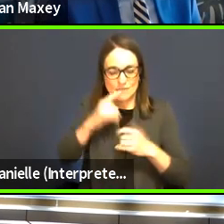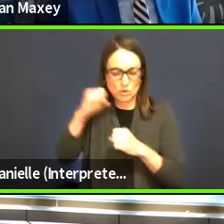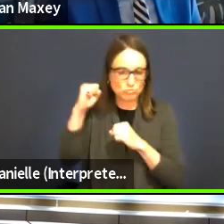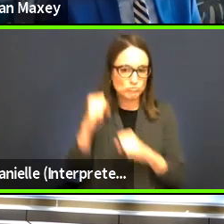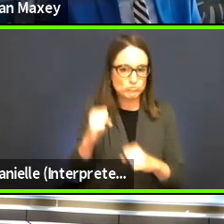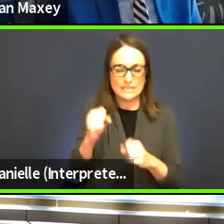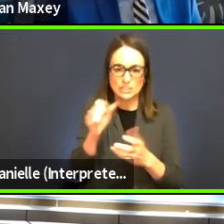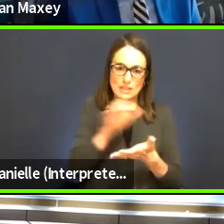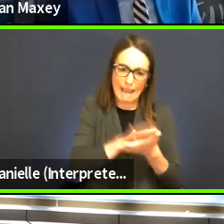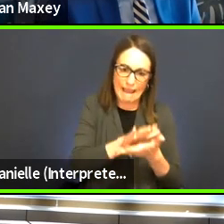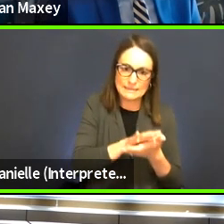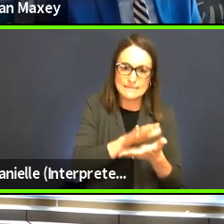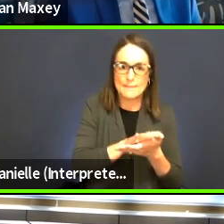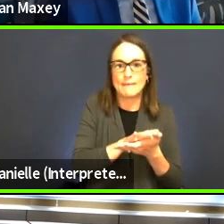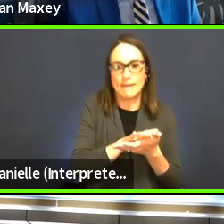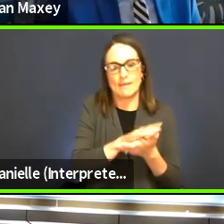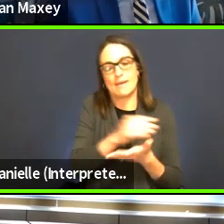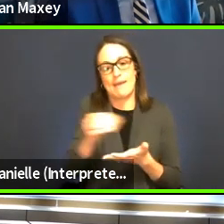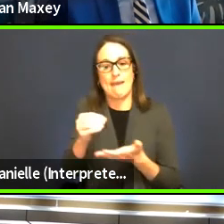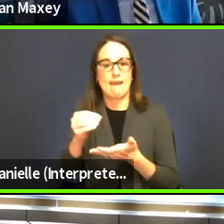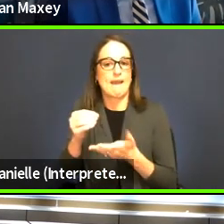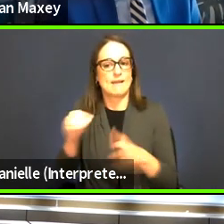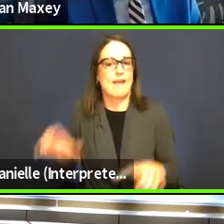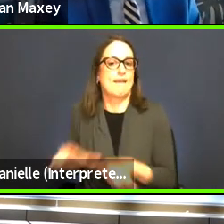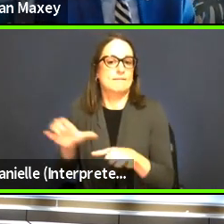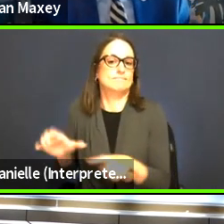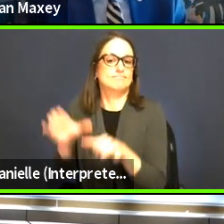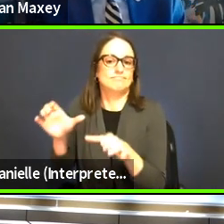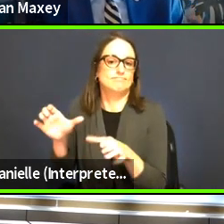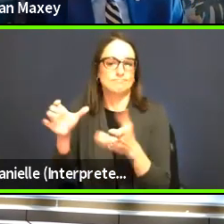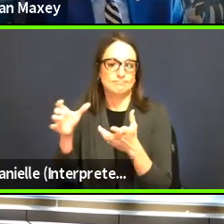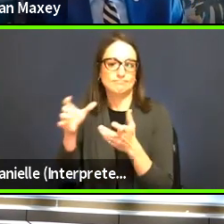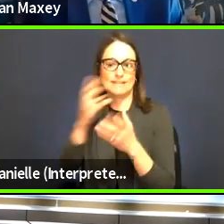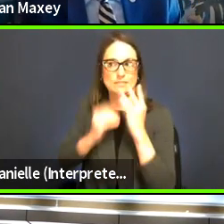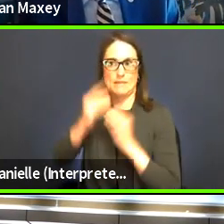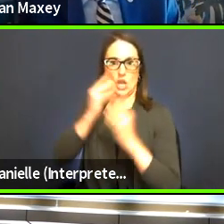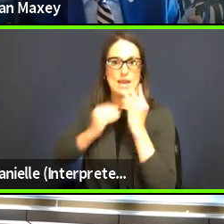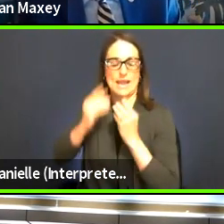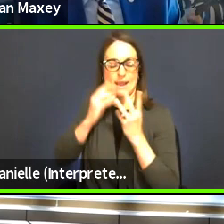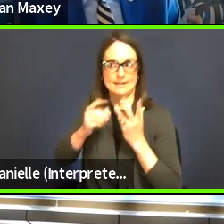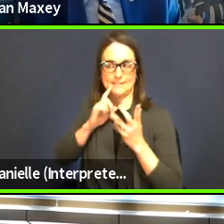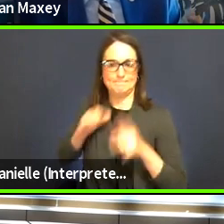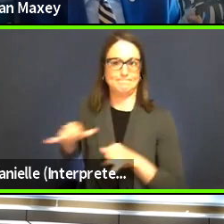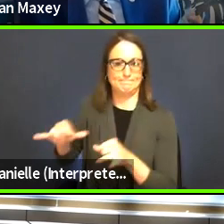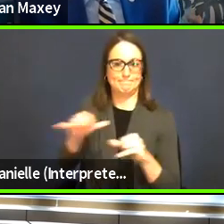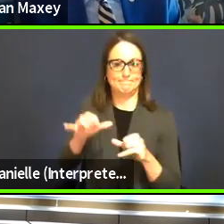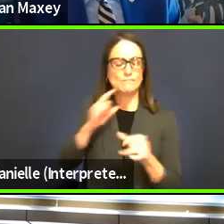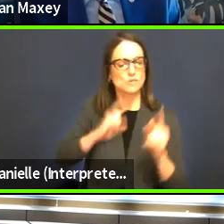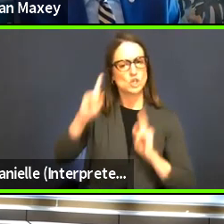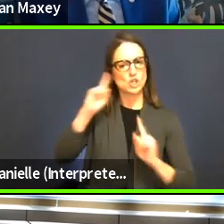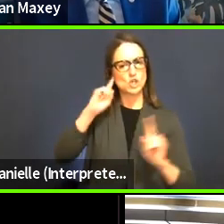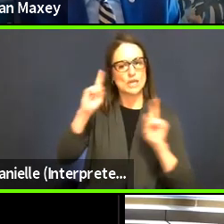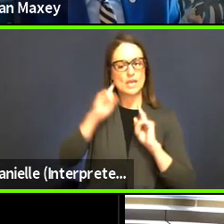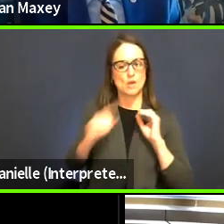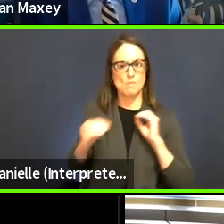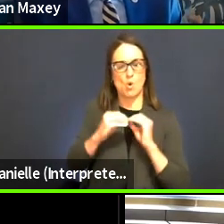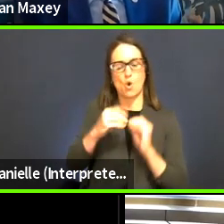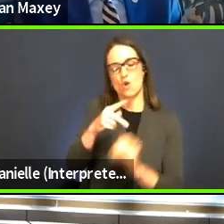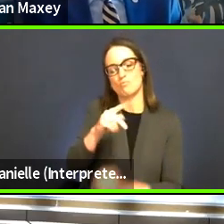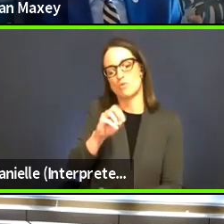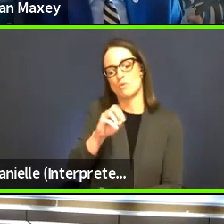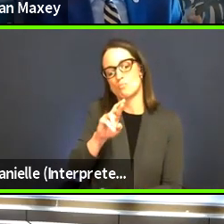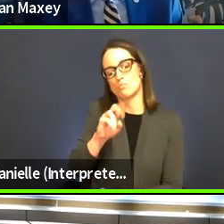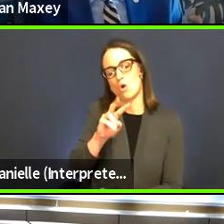and extracurricular experience on campus in the coming academic year. And you'll hear more about this, but Provost Mark Anderson and Vice